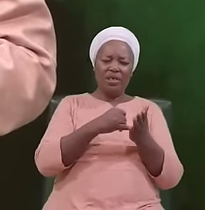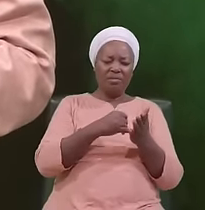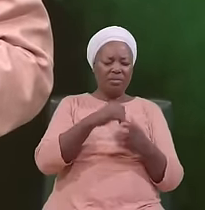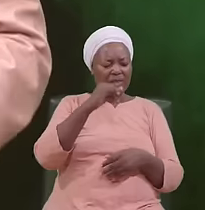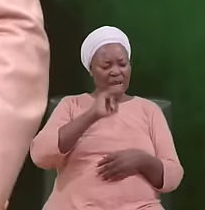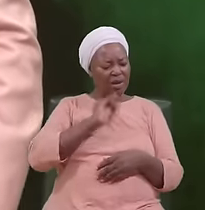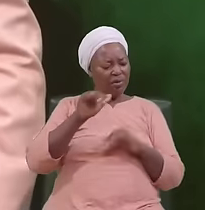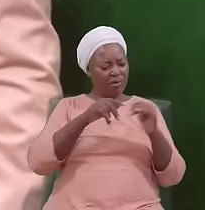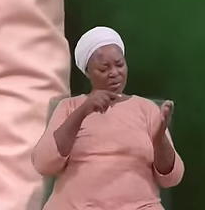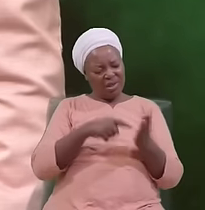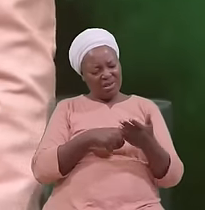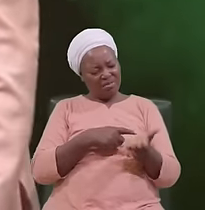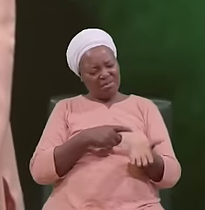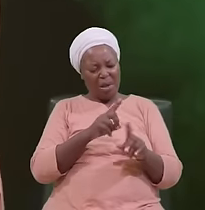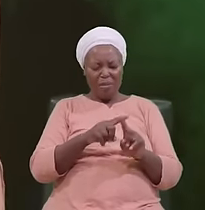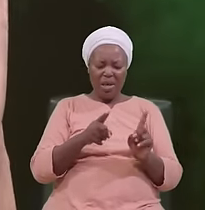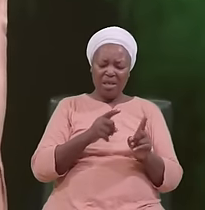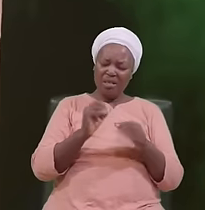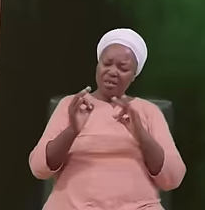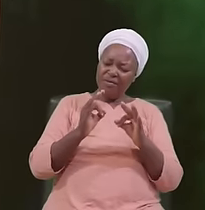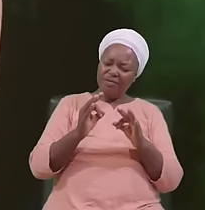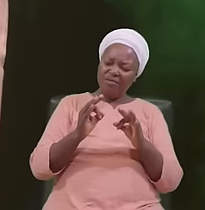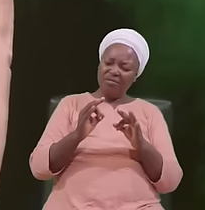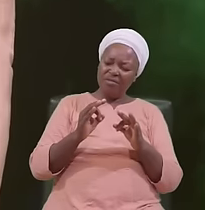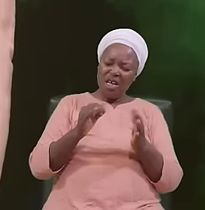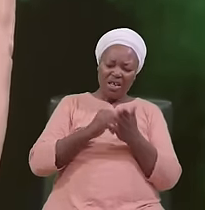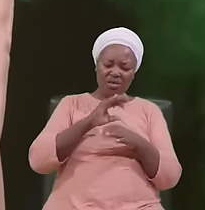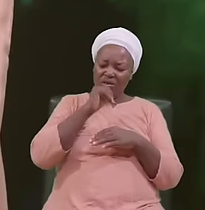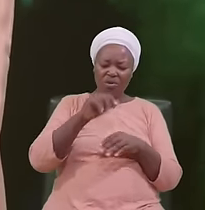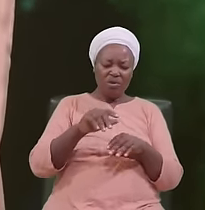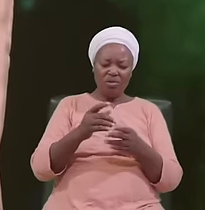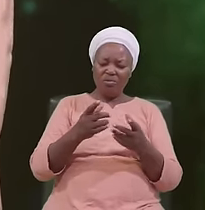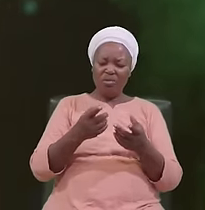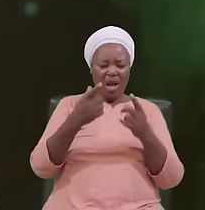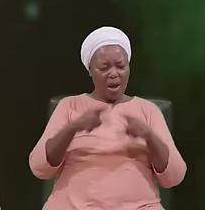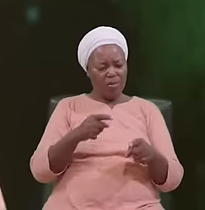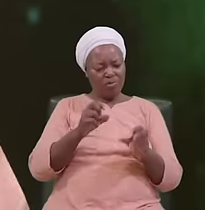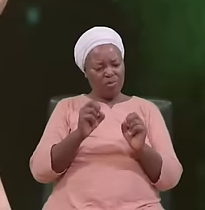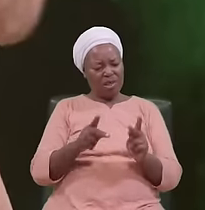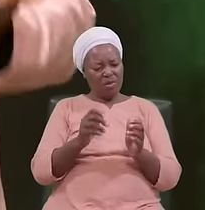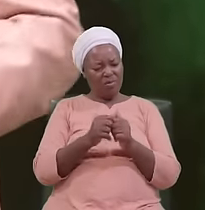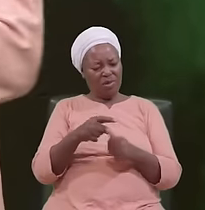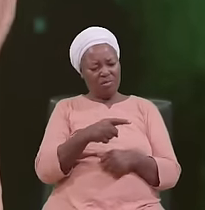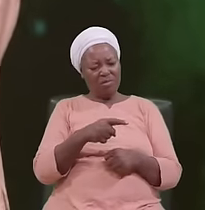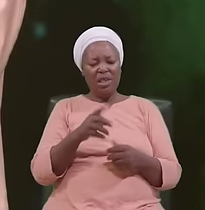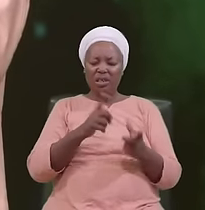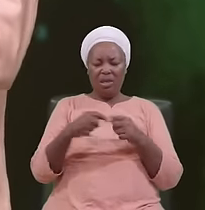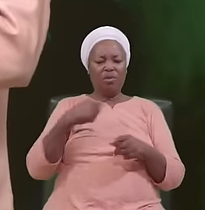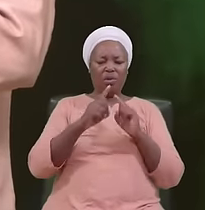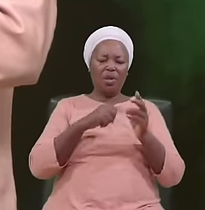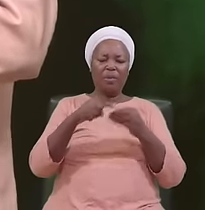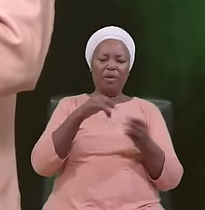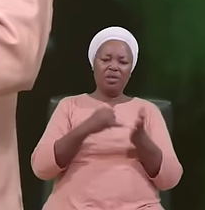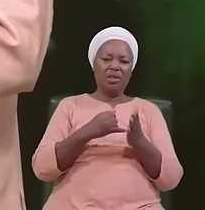this. But if it doesn't go well with him, we'll talk about it together.